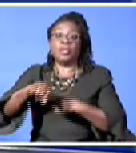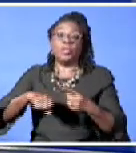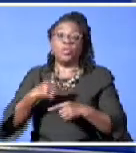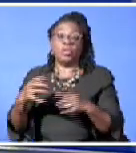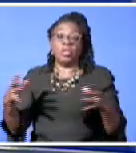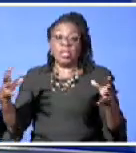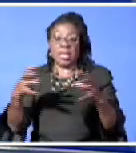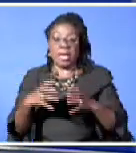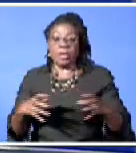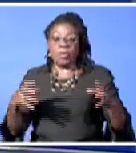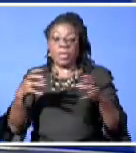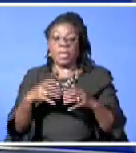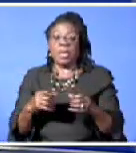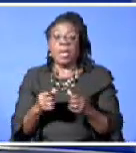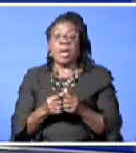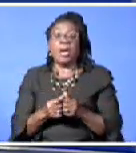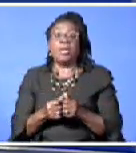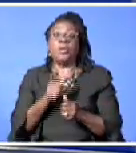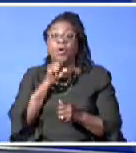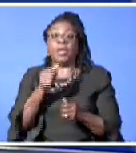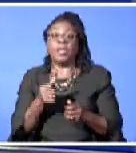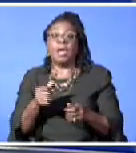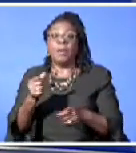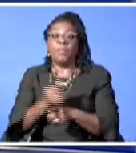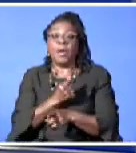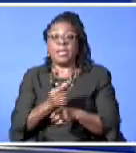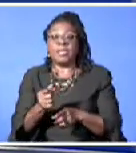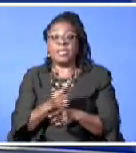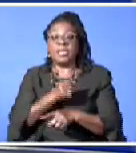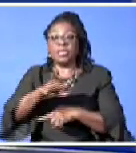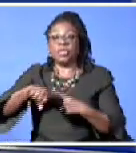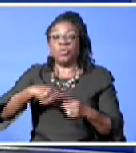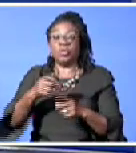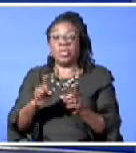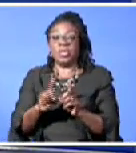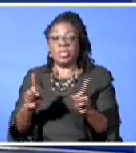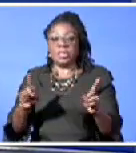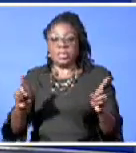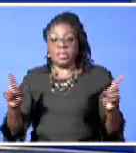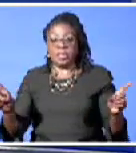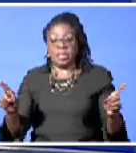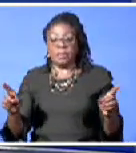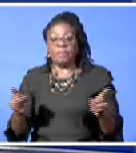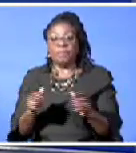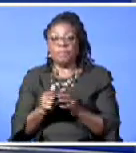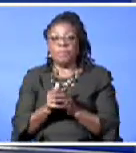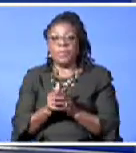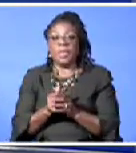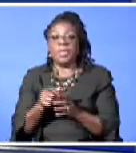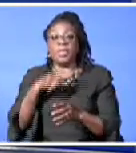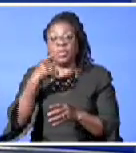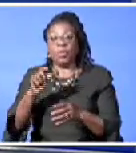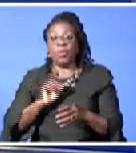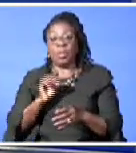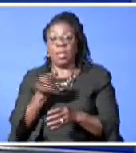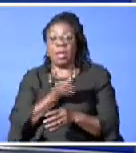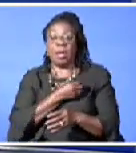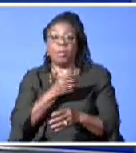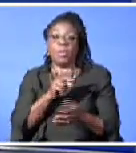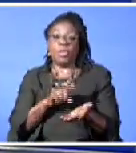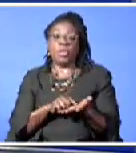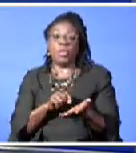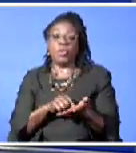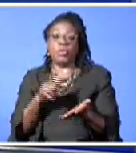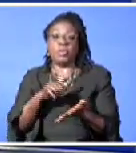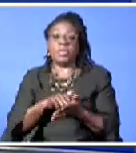and failing to practice social distancing. These violations continue to concern the Minister of National Security, who told R. Kelsey Johnson